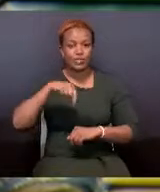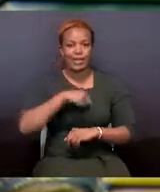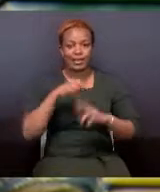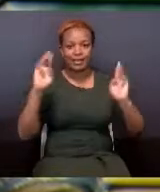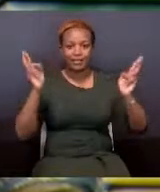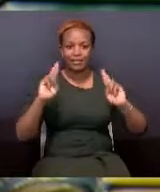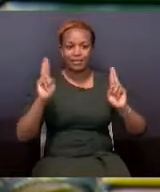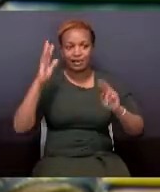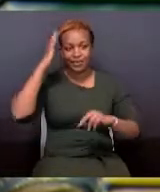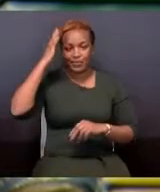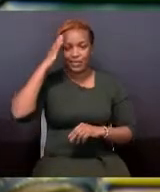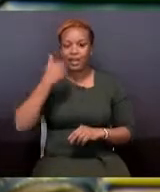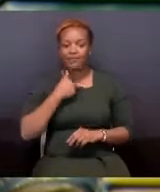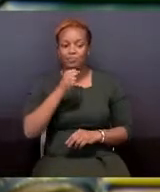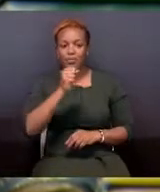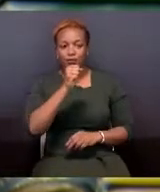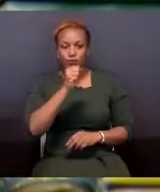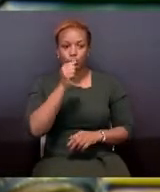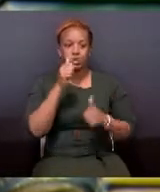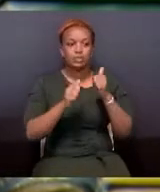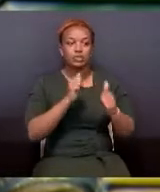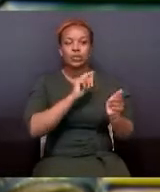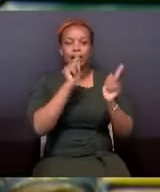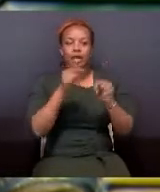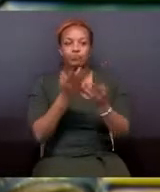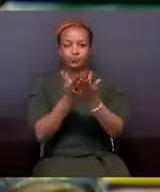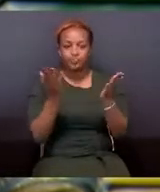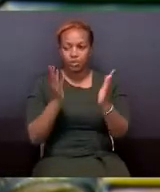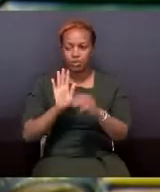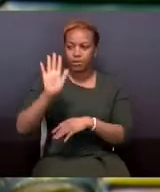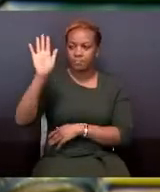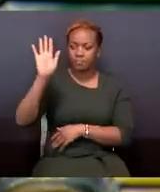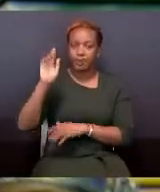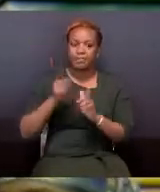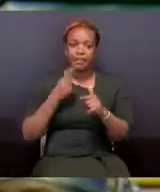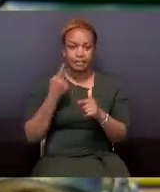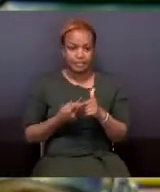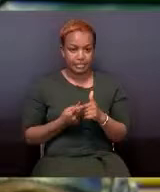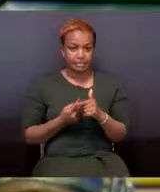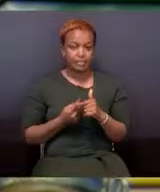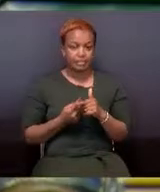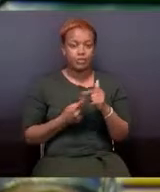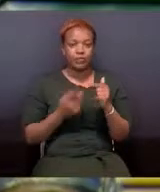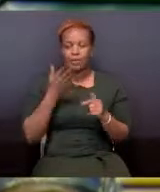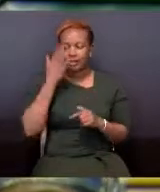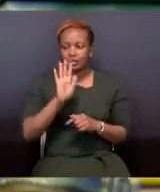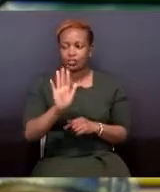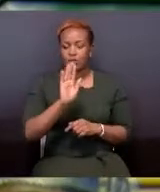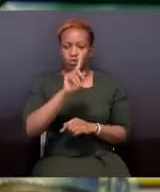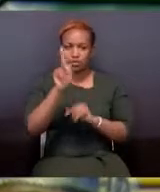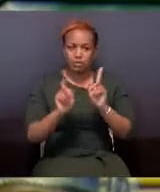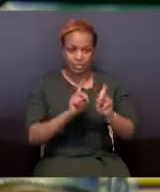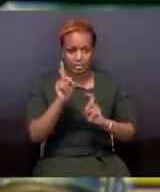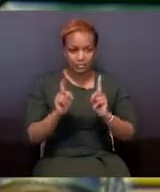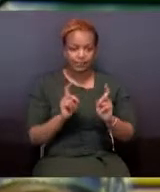there's a roving microphone that will come to you. If you just raise your hand, and we will be able to take your question. And for the